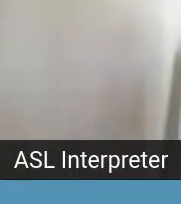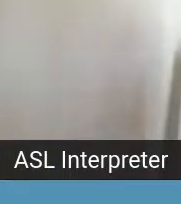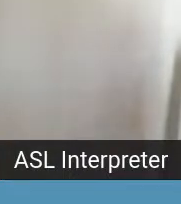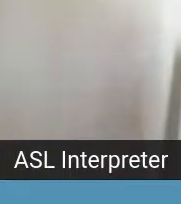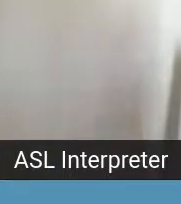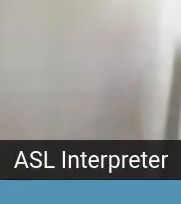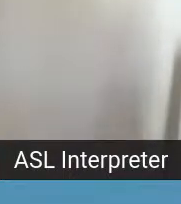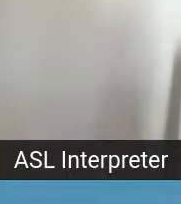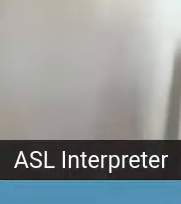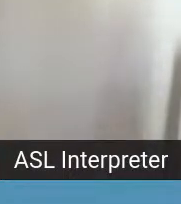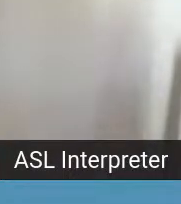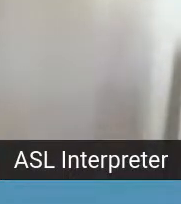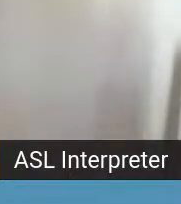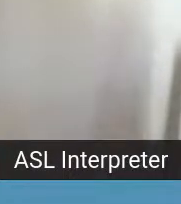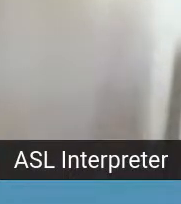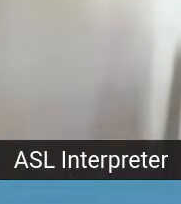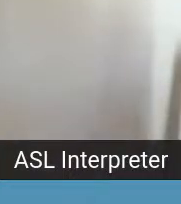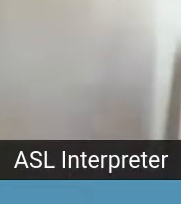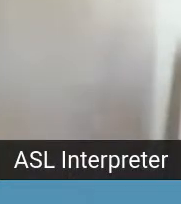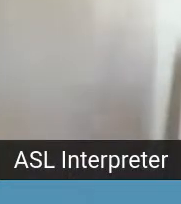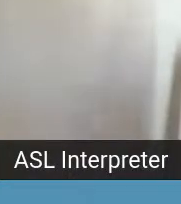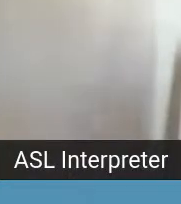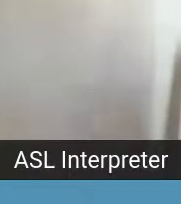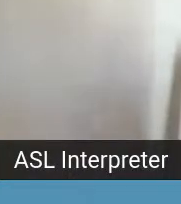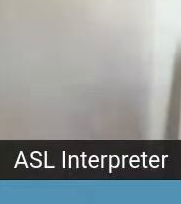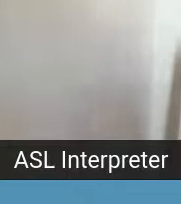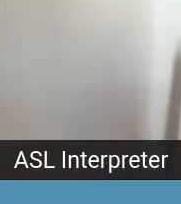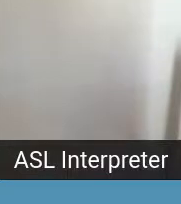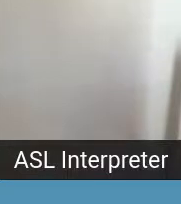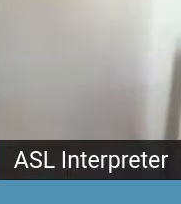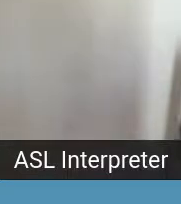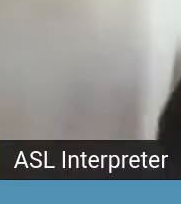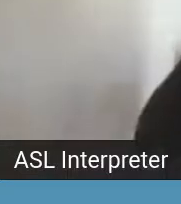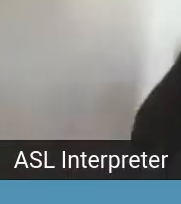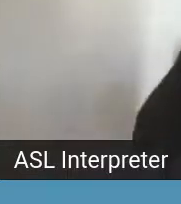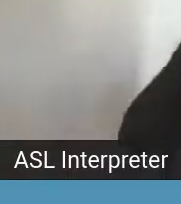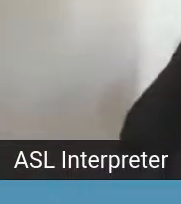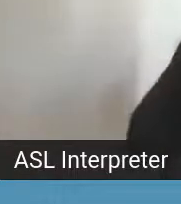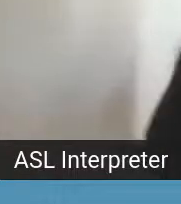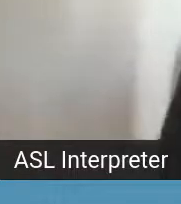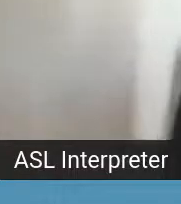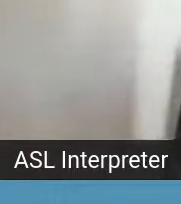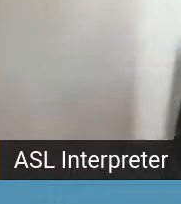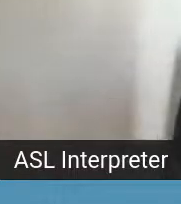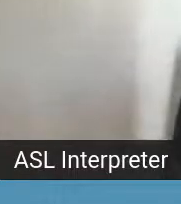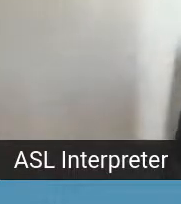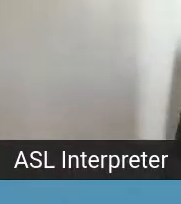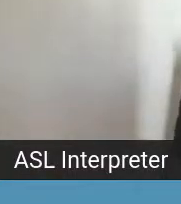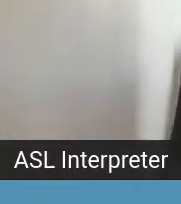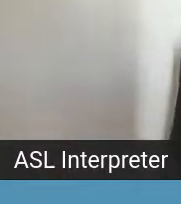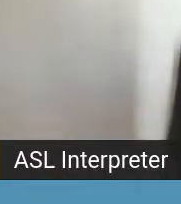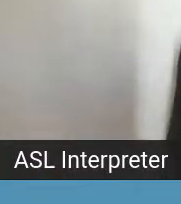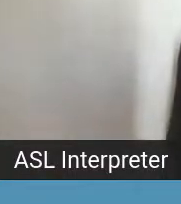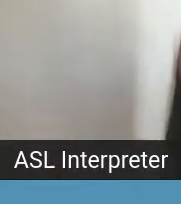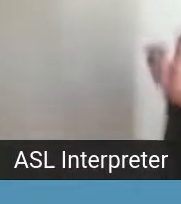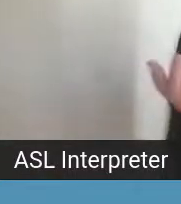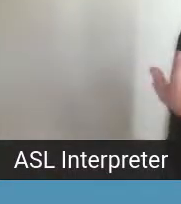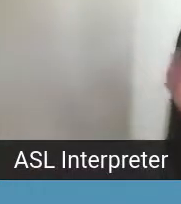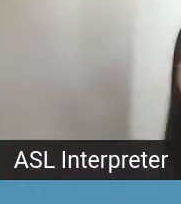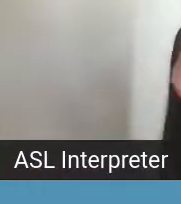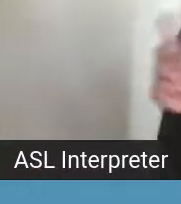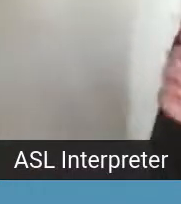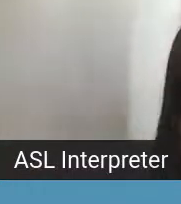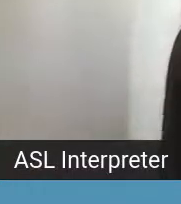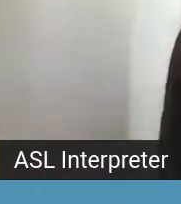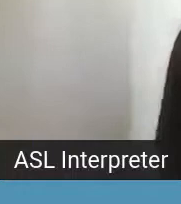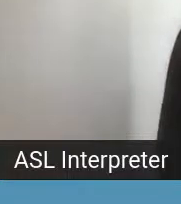you things like, what are the age demographics? What are the locations? What devices are people visiting from? It even